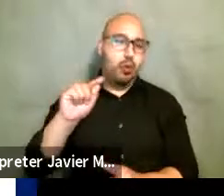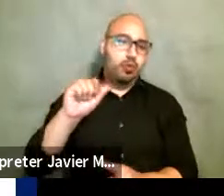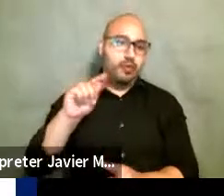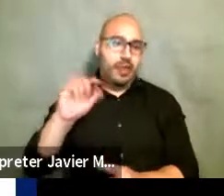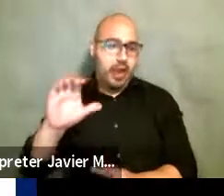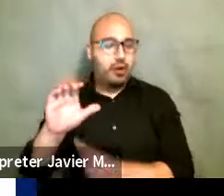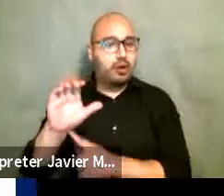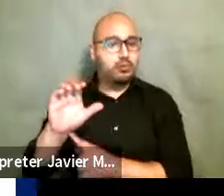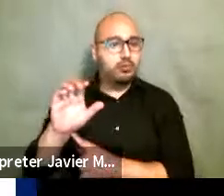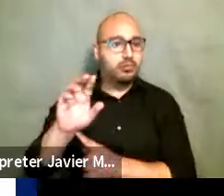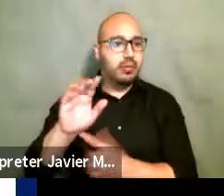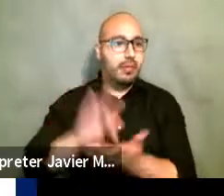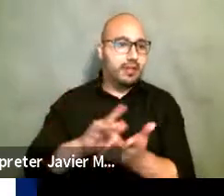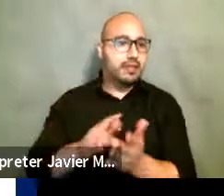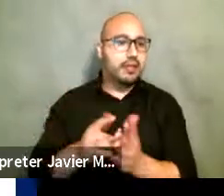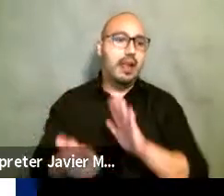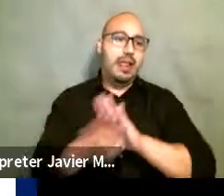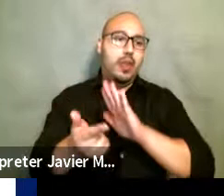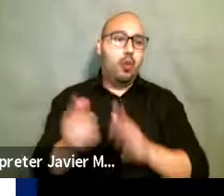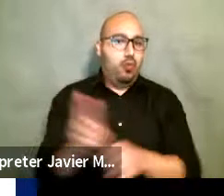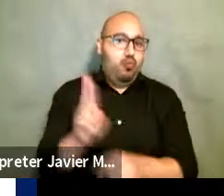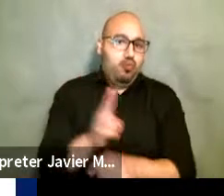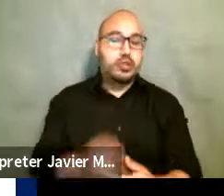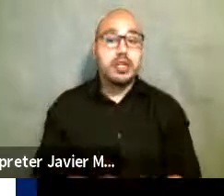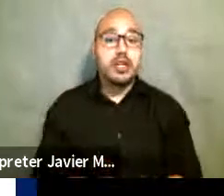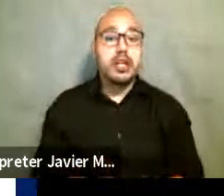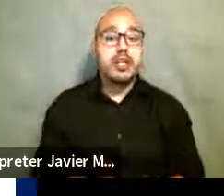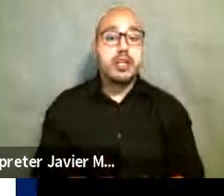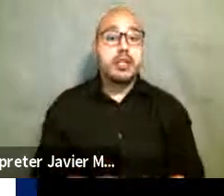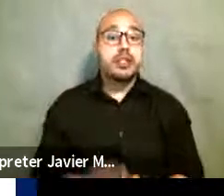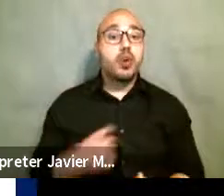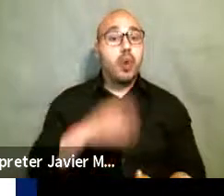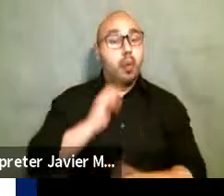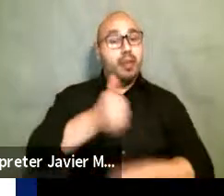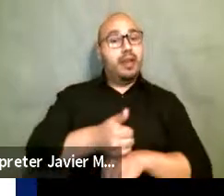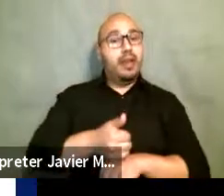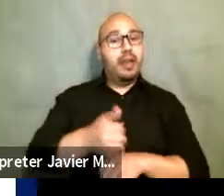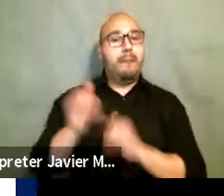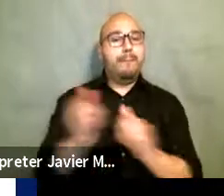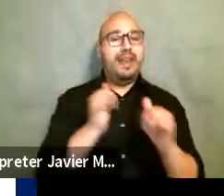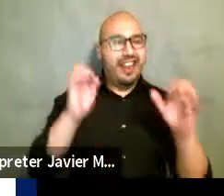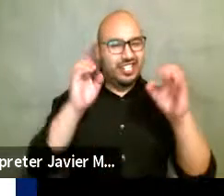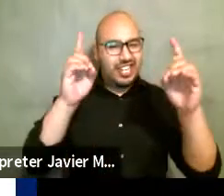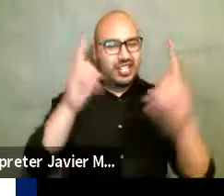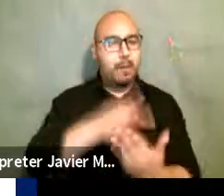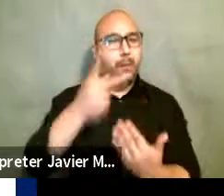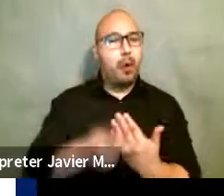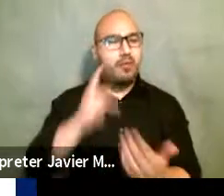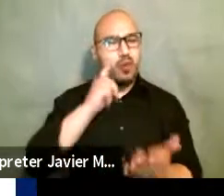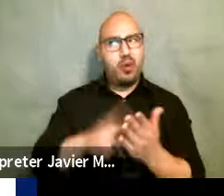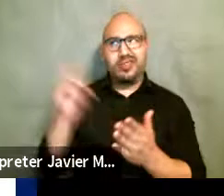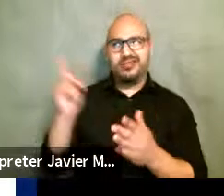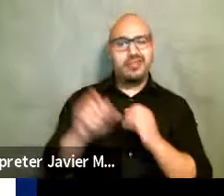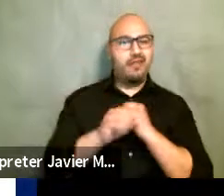be implementing, similar to previous semesters, we will be implementing the peer education program, as you can see from the